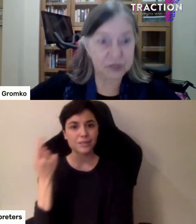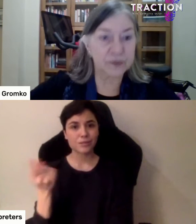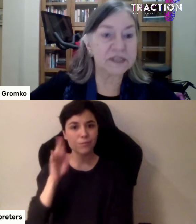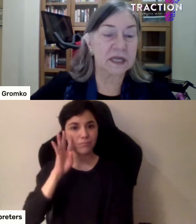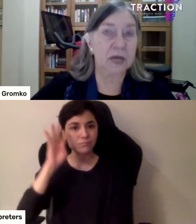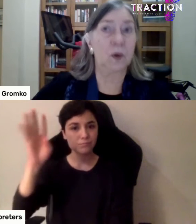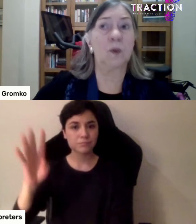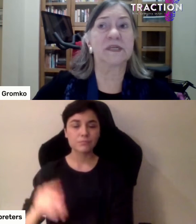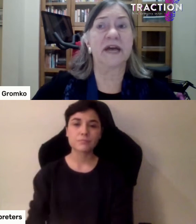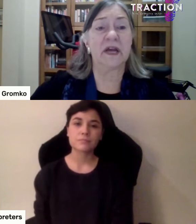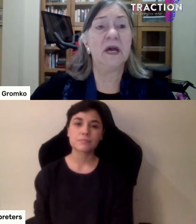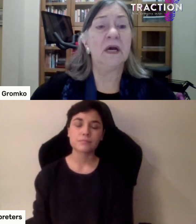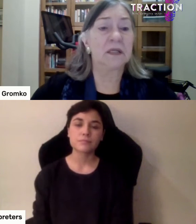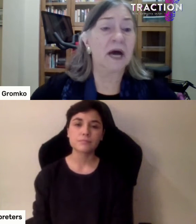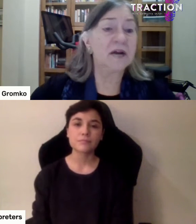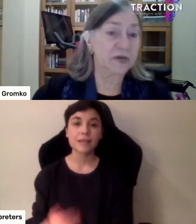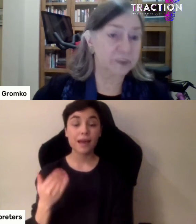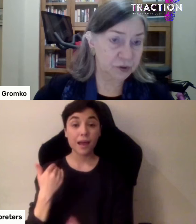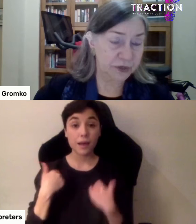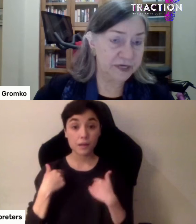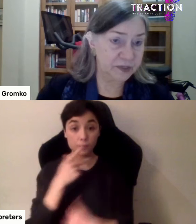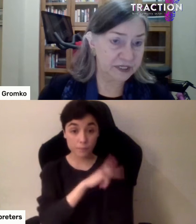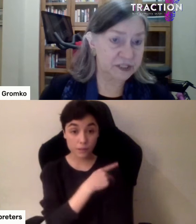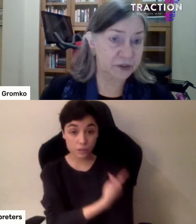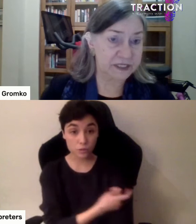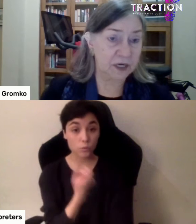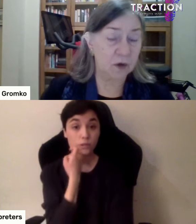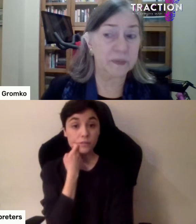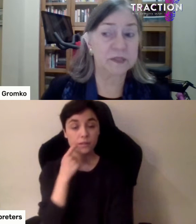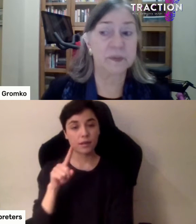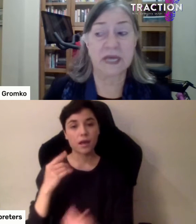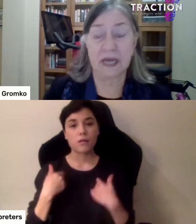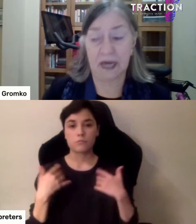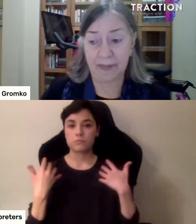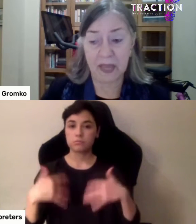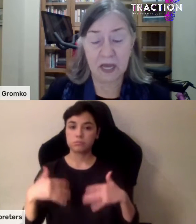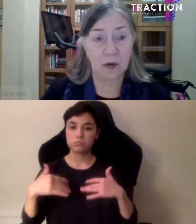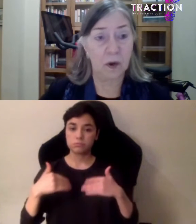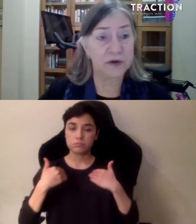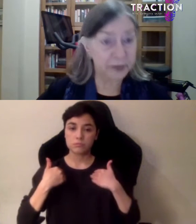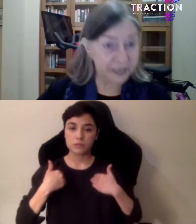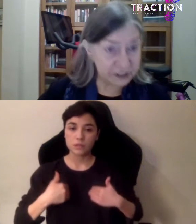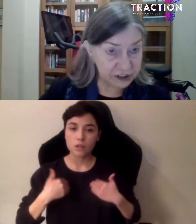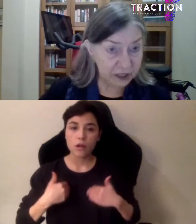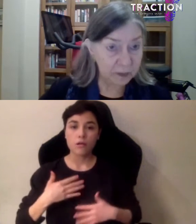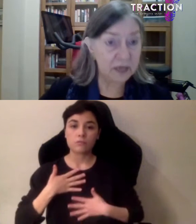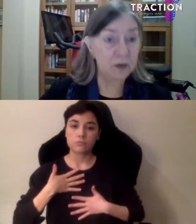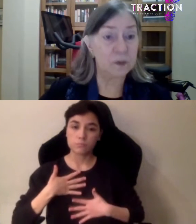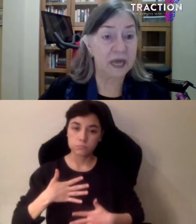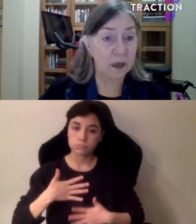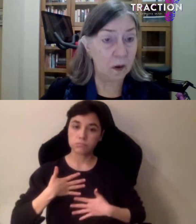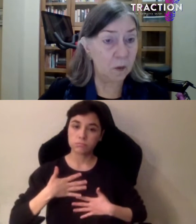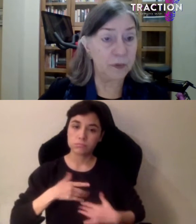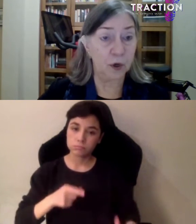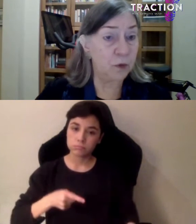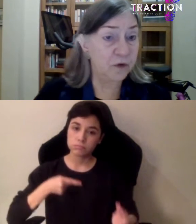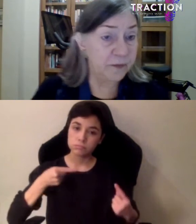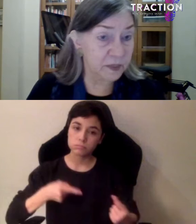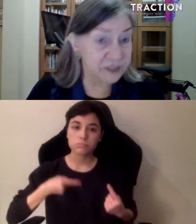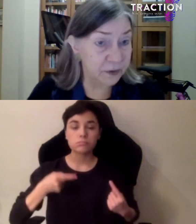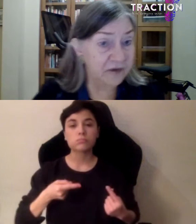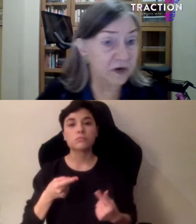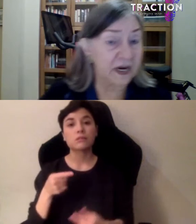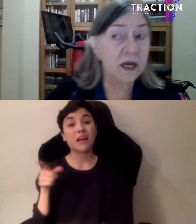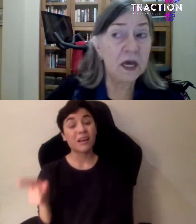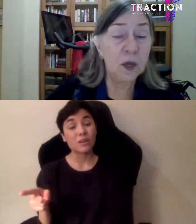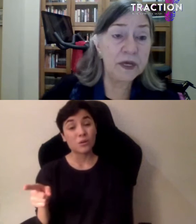patient just recently who was having a lot of respiratory distress at home. This was a quadriplegic gentleman who was at home, no